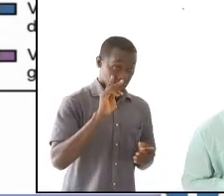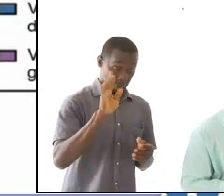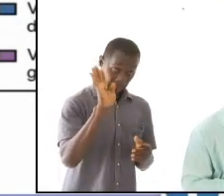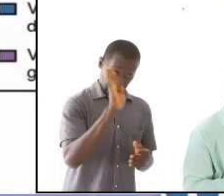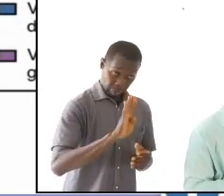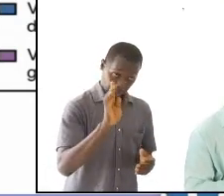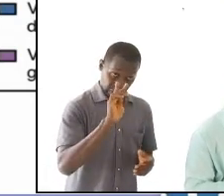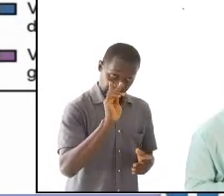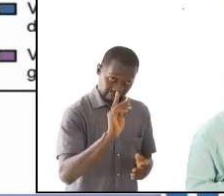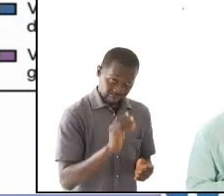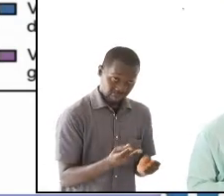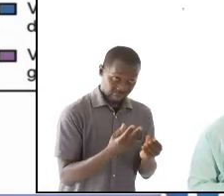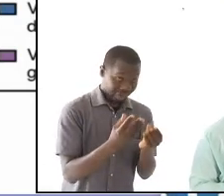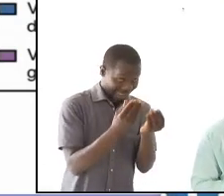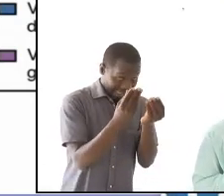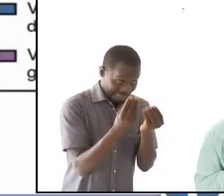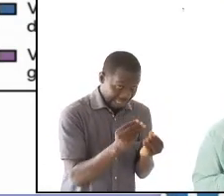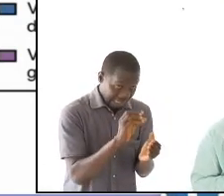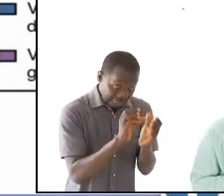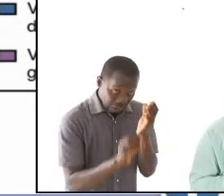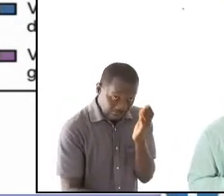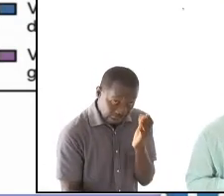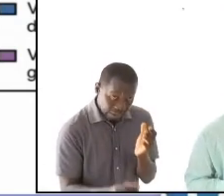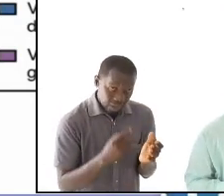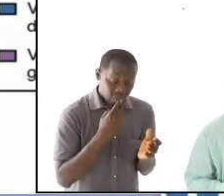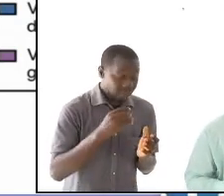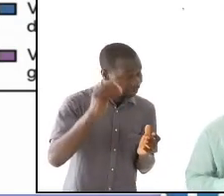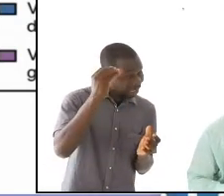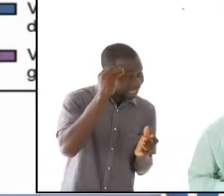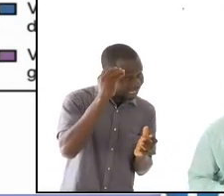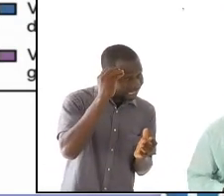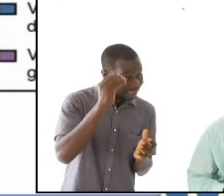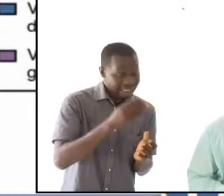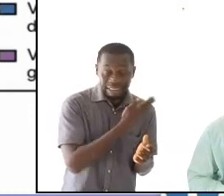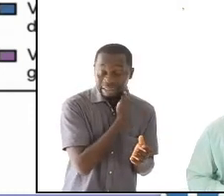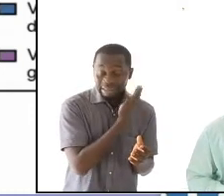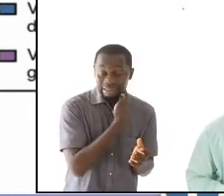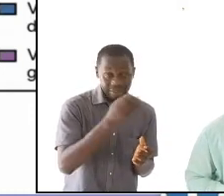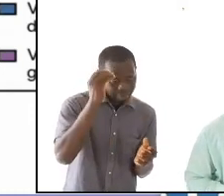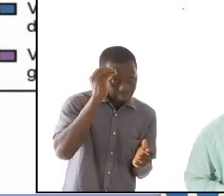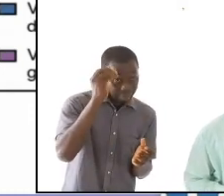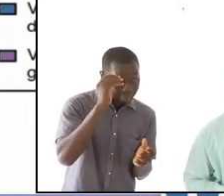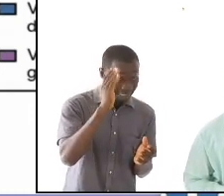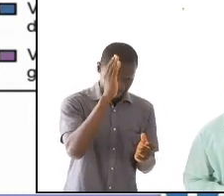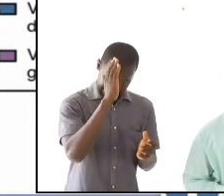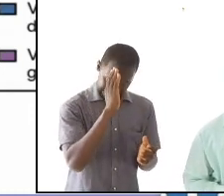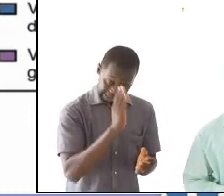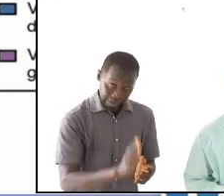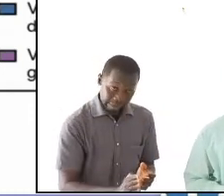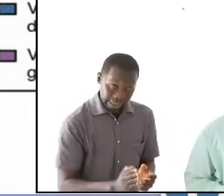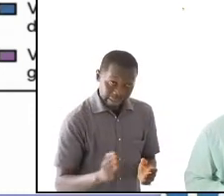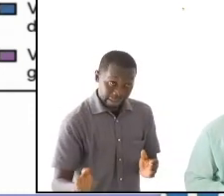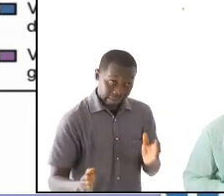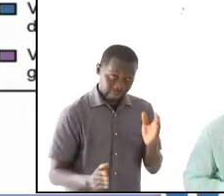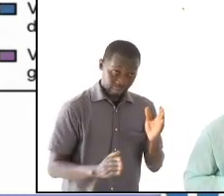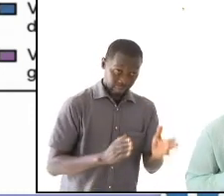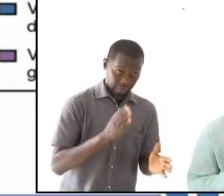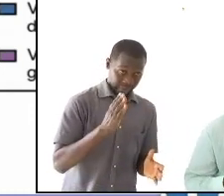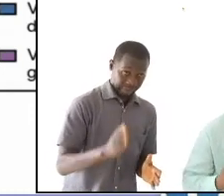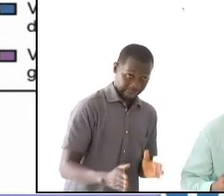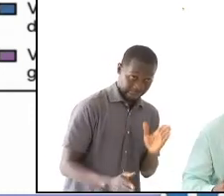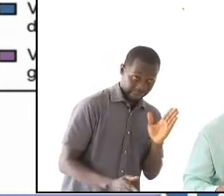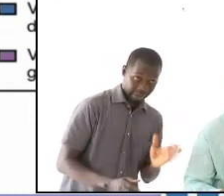carrying deoxygenated blood. It's very easy to remember. The right side of the body, that is the left on your screen,